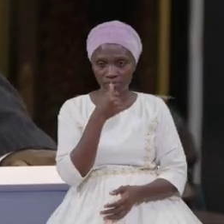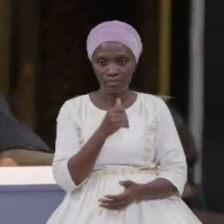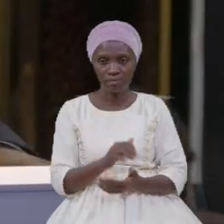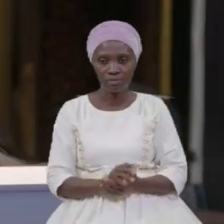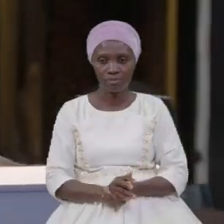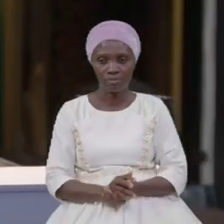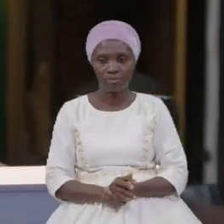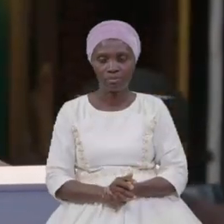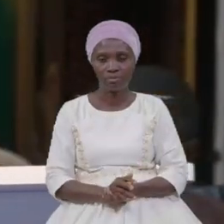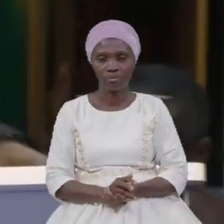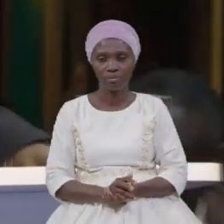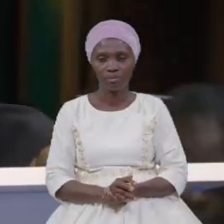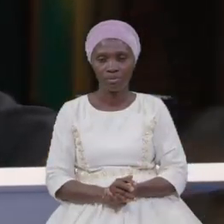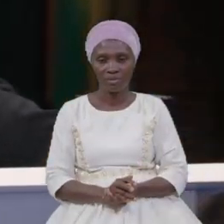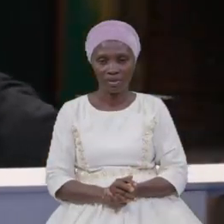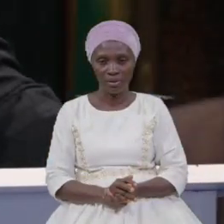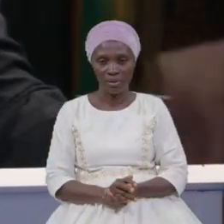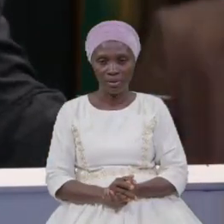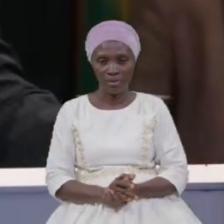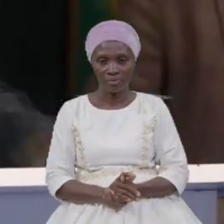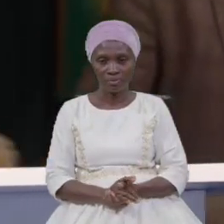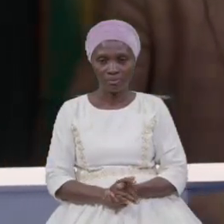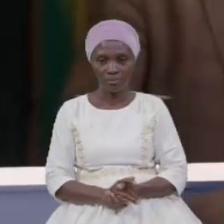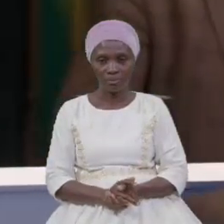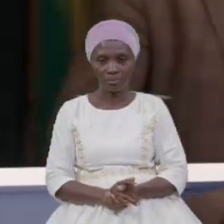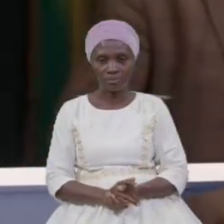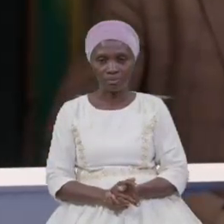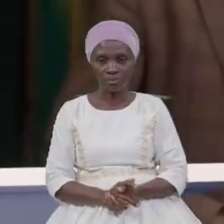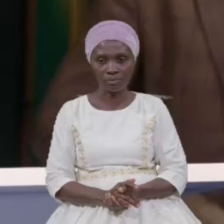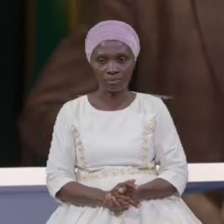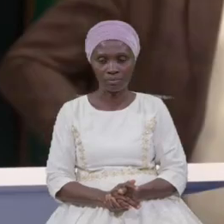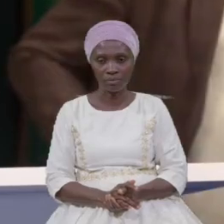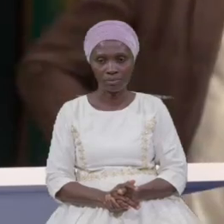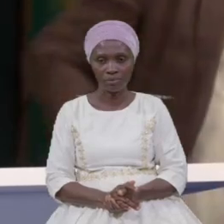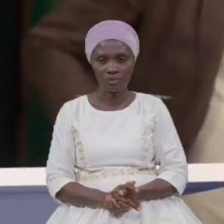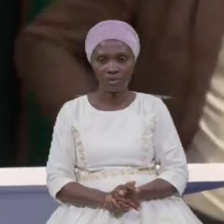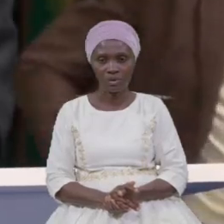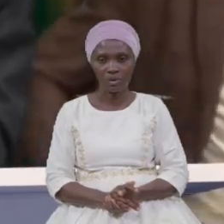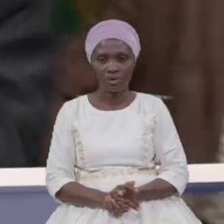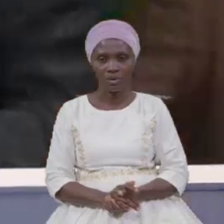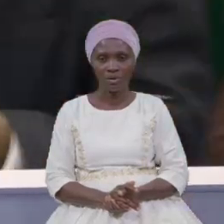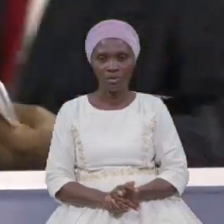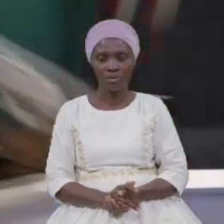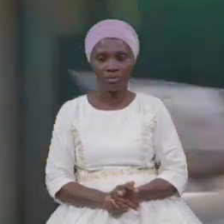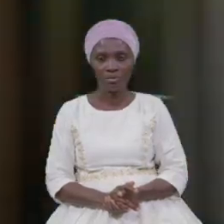I think we should round up now. The man of God is here to give the miracle prayer.